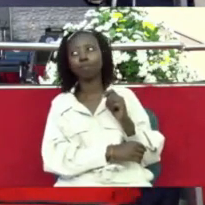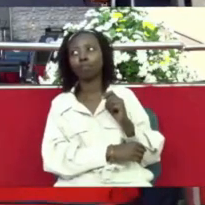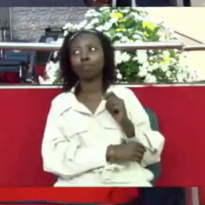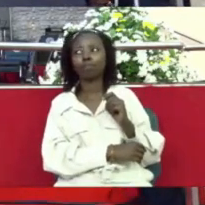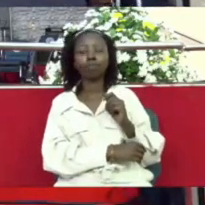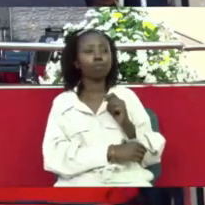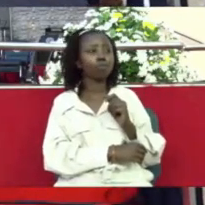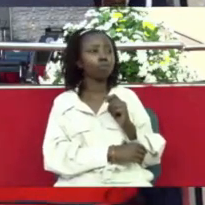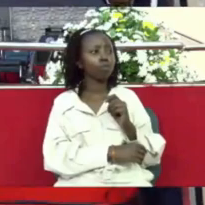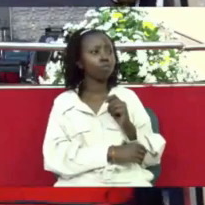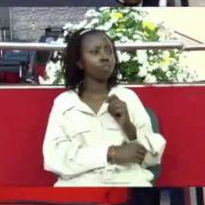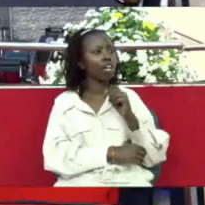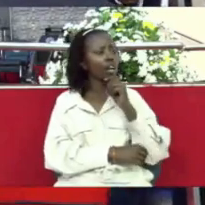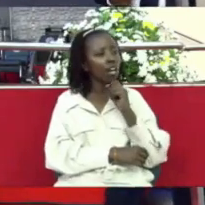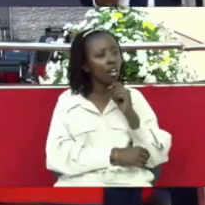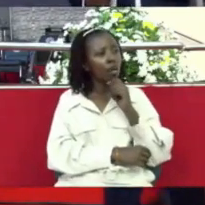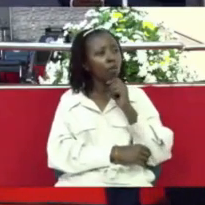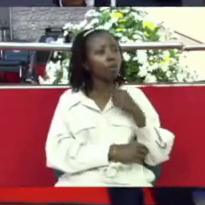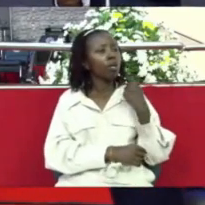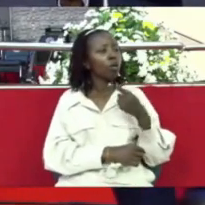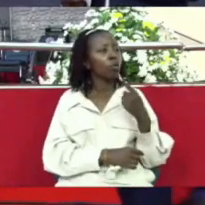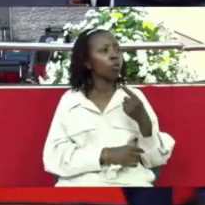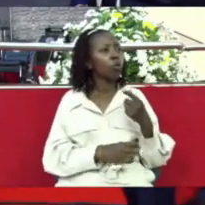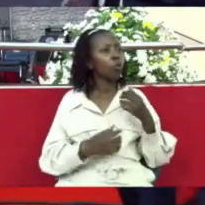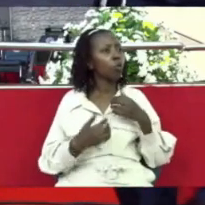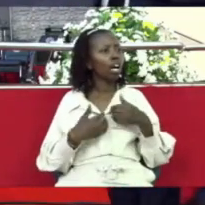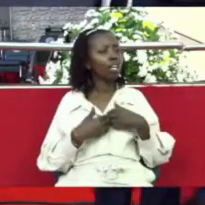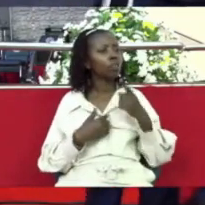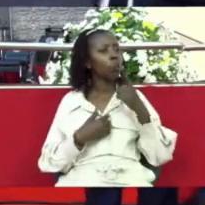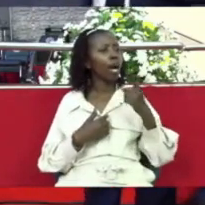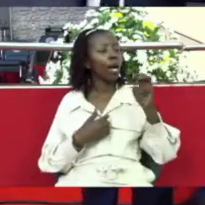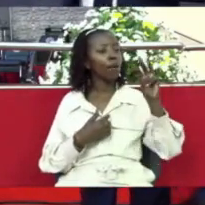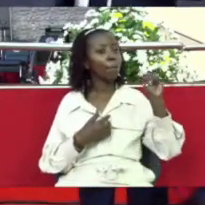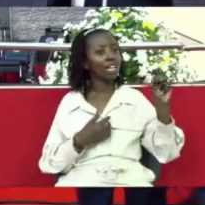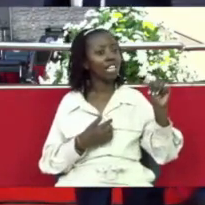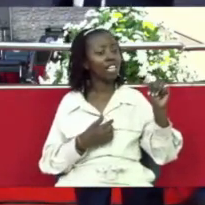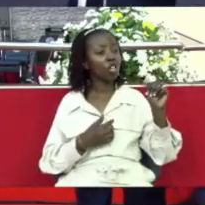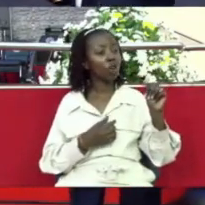You know, a man that gets to $1 million-a-year job